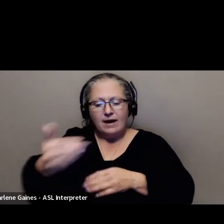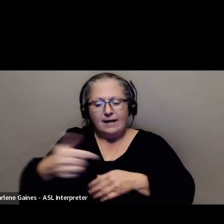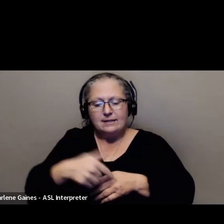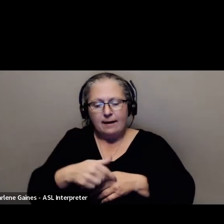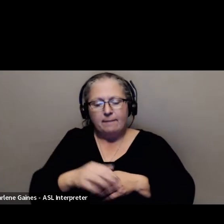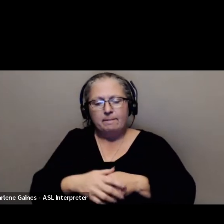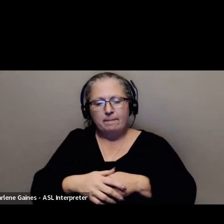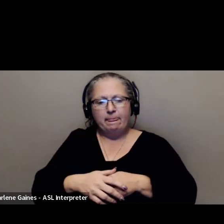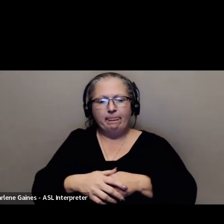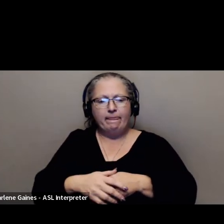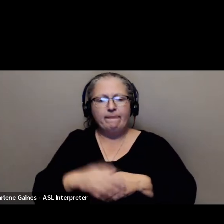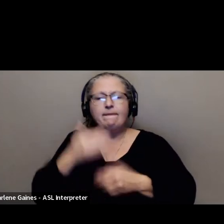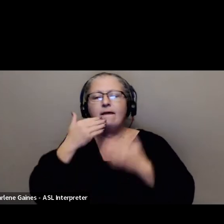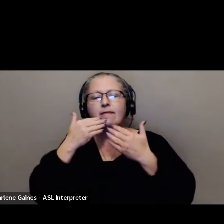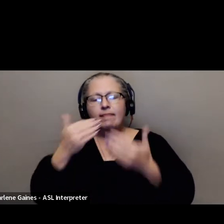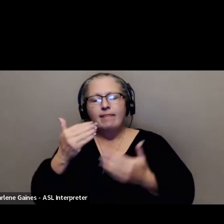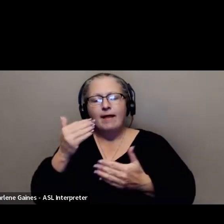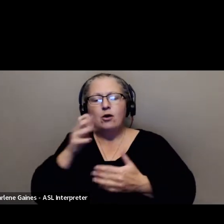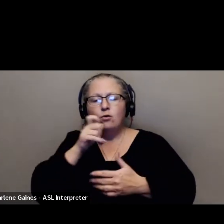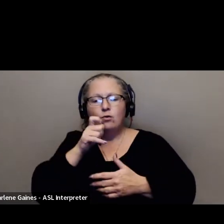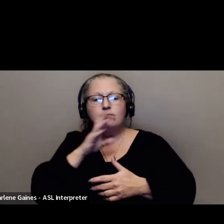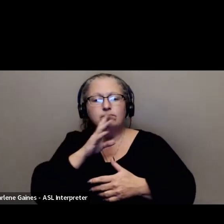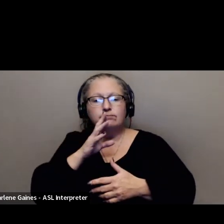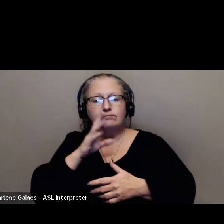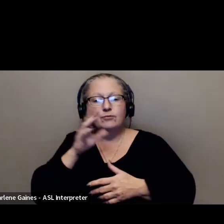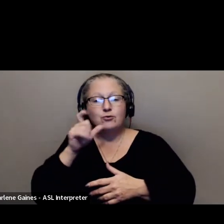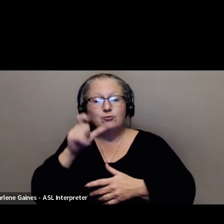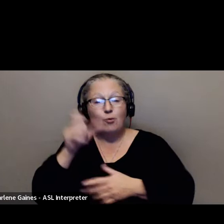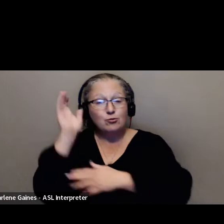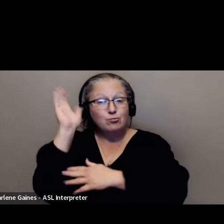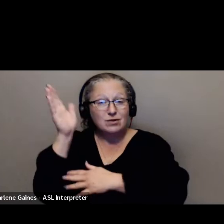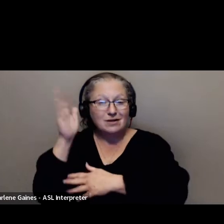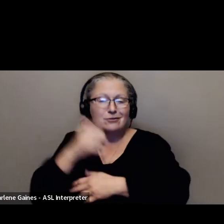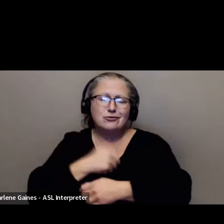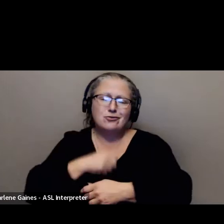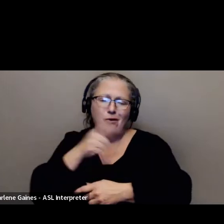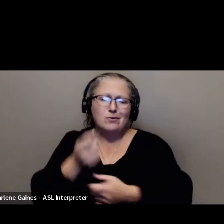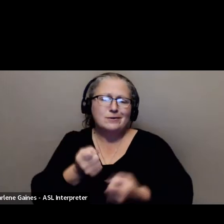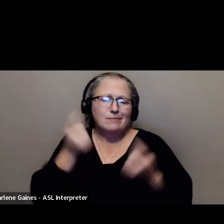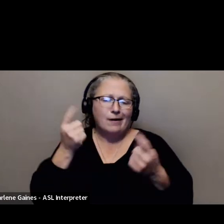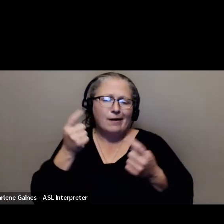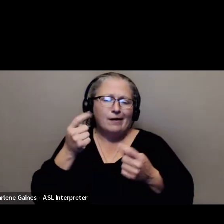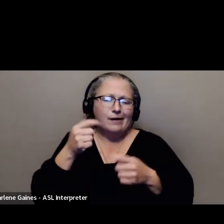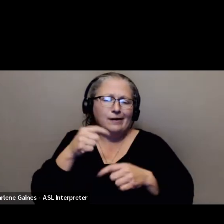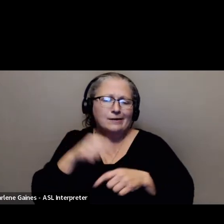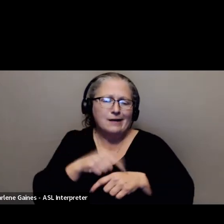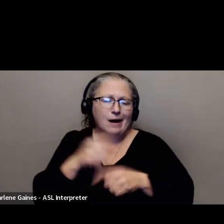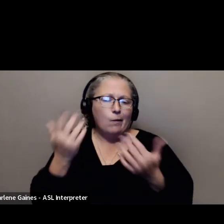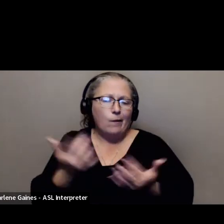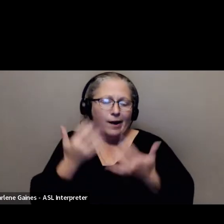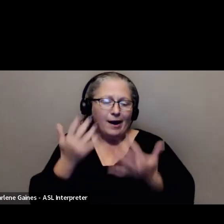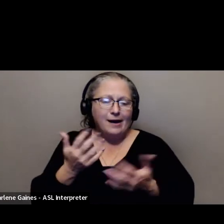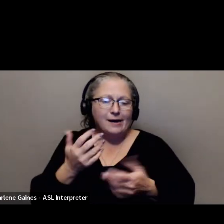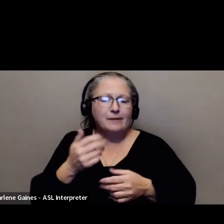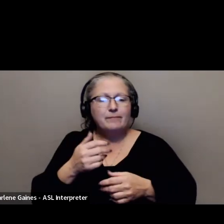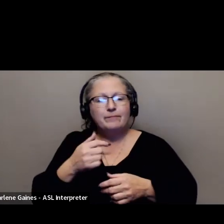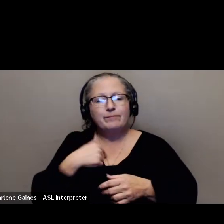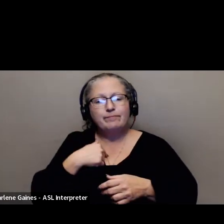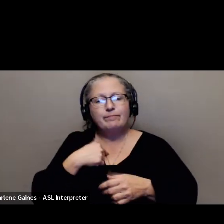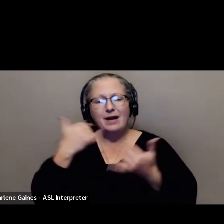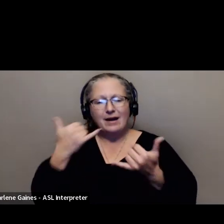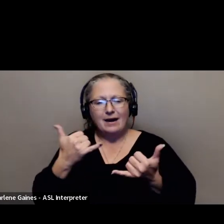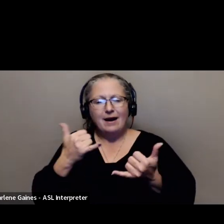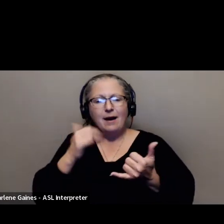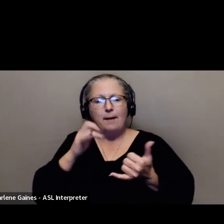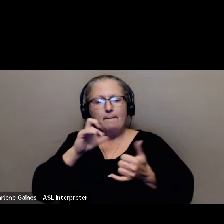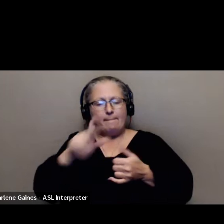Okay. So thank you to the speakers who are going to present, and we're sorry that you had to spend so much time waiting. But I do want to say we need to get back to